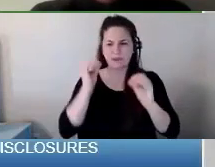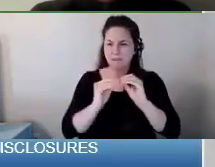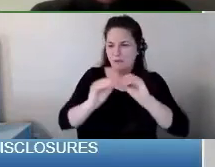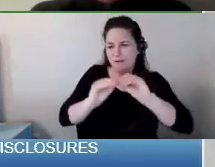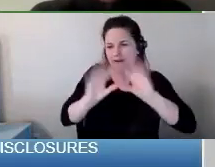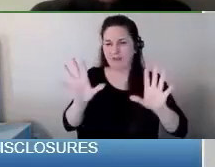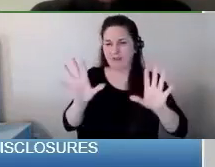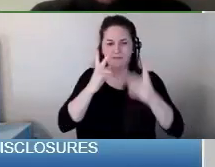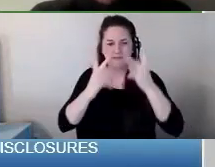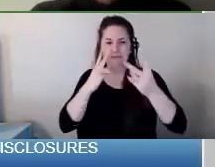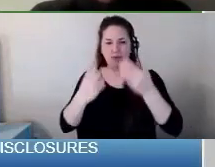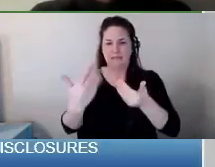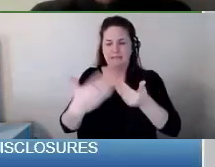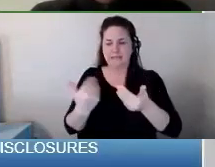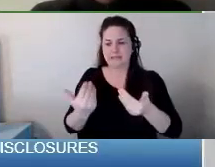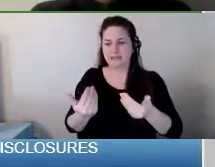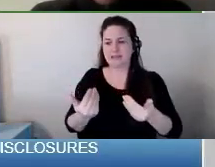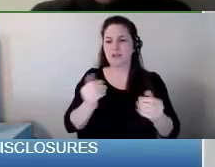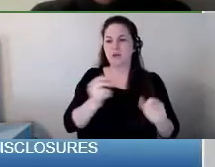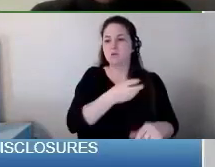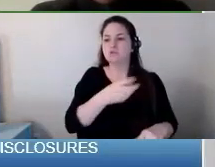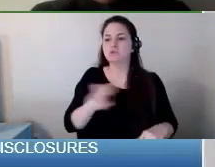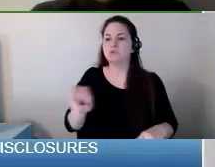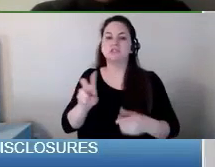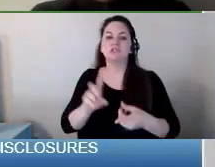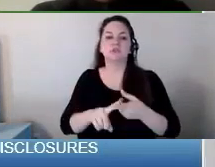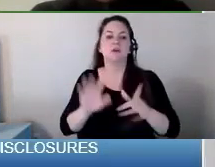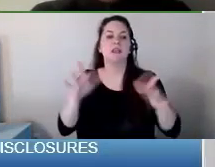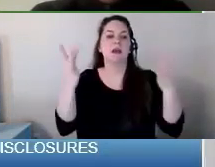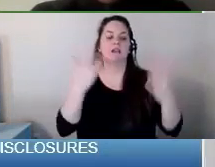clear. So let's go and switch to a lighter color here.